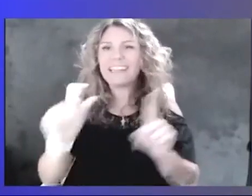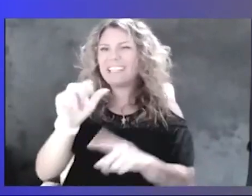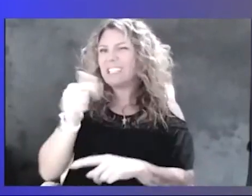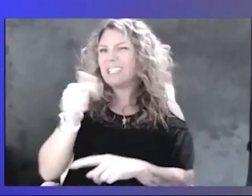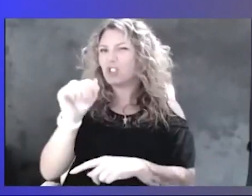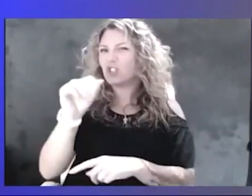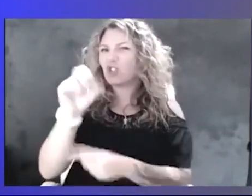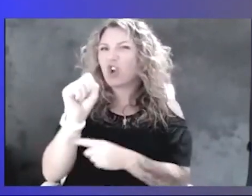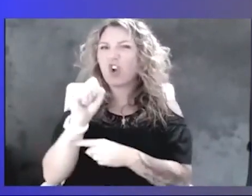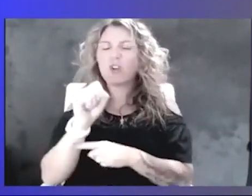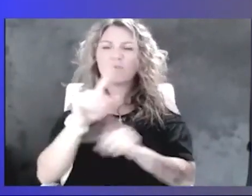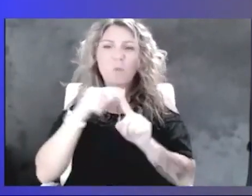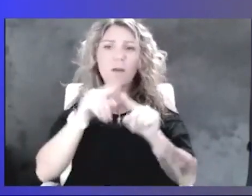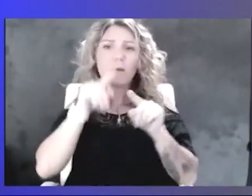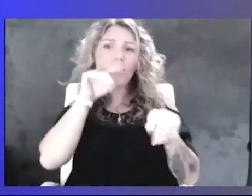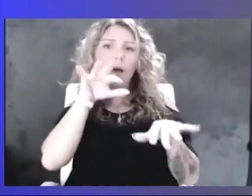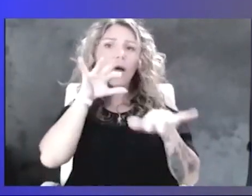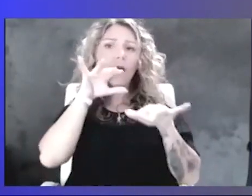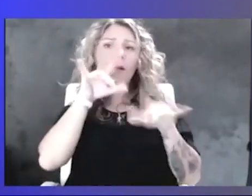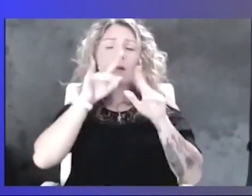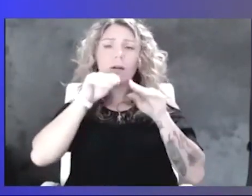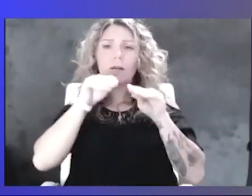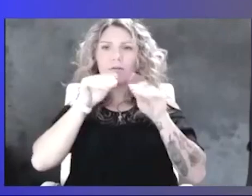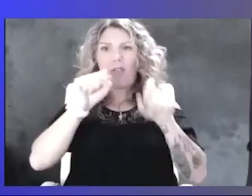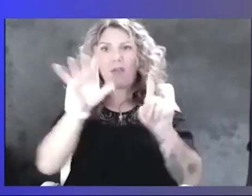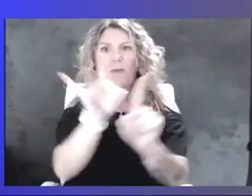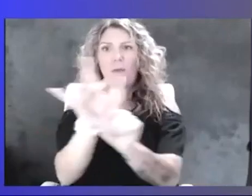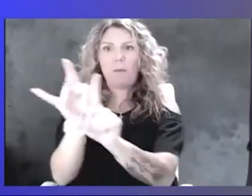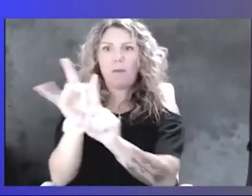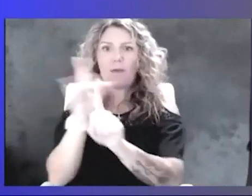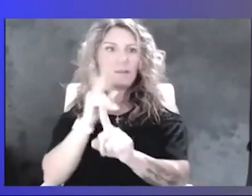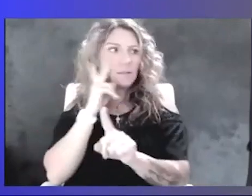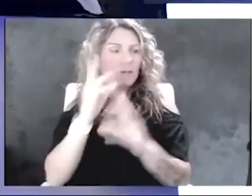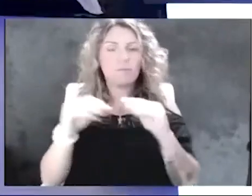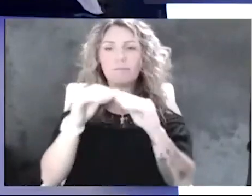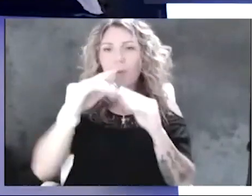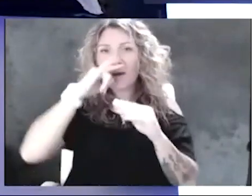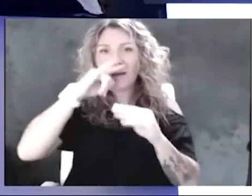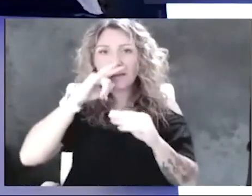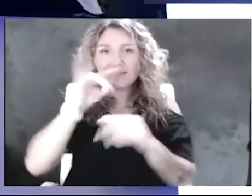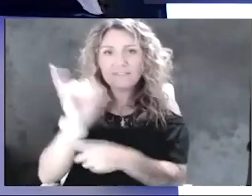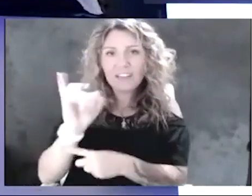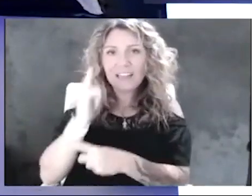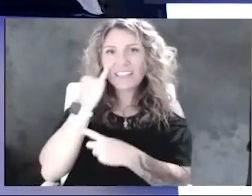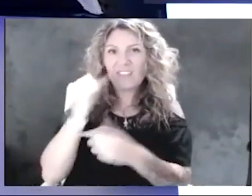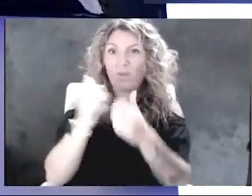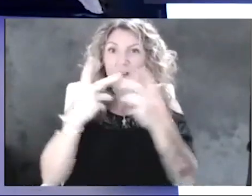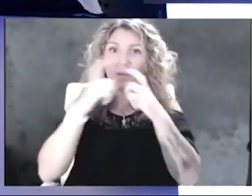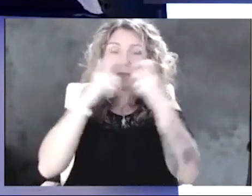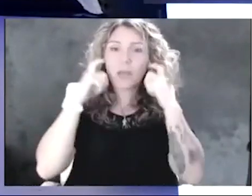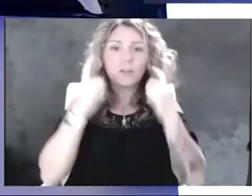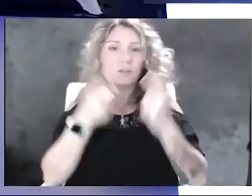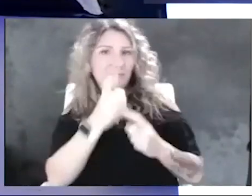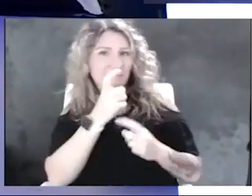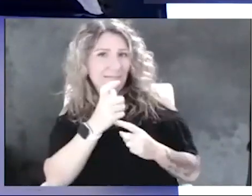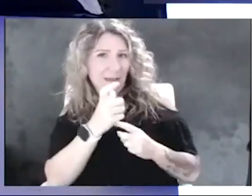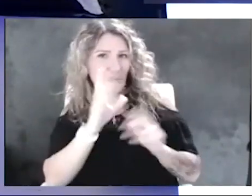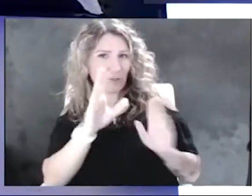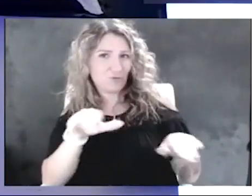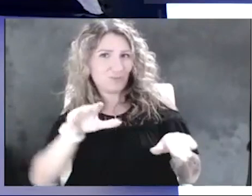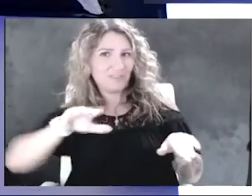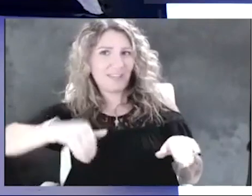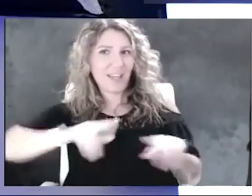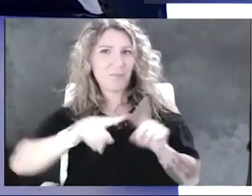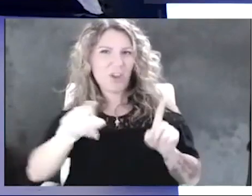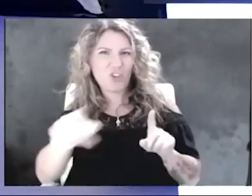agree. I think that we may have seen more kids be infected had they not been wearing masks at all. So now you don't have children yet, right? I do not. But you're only like 12 or 14